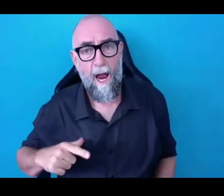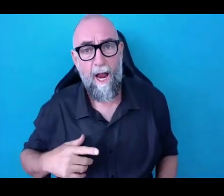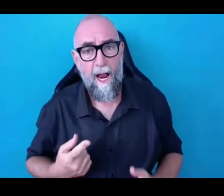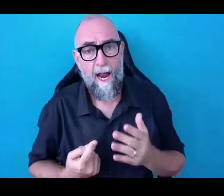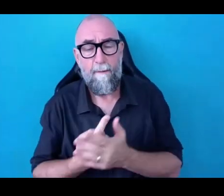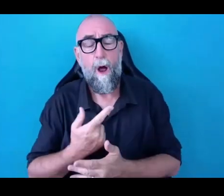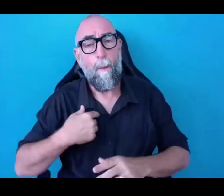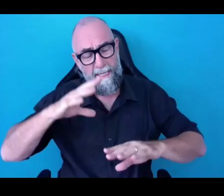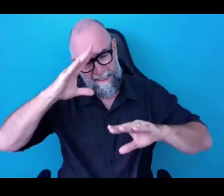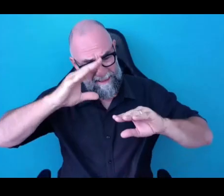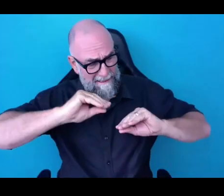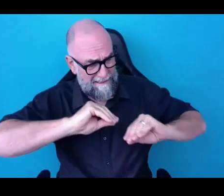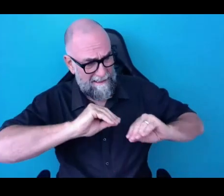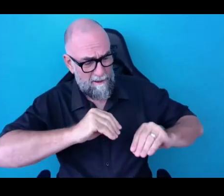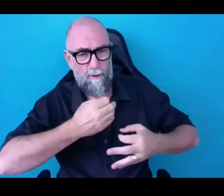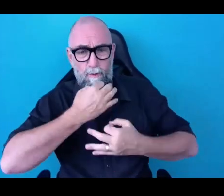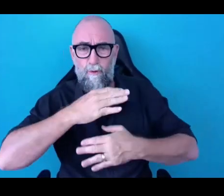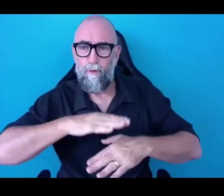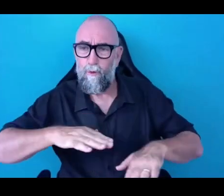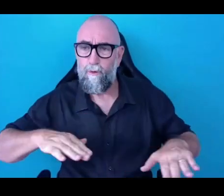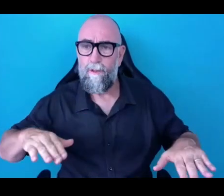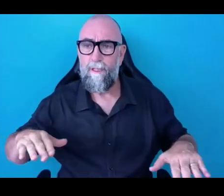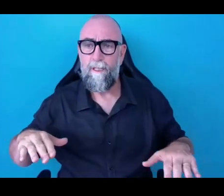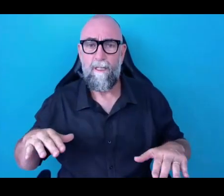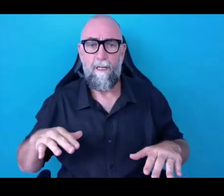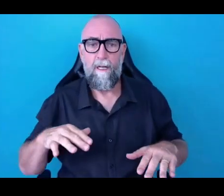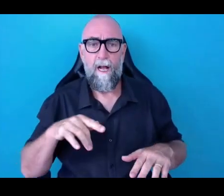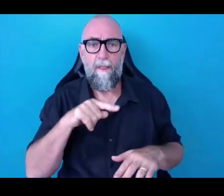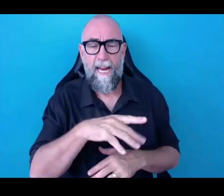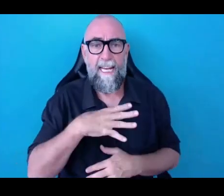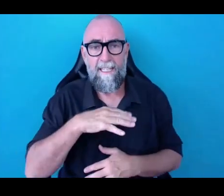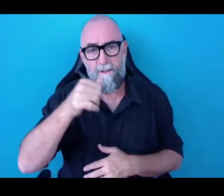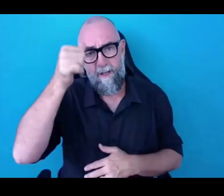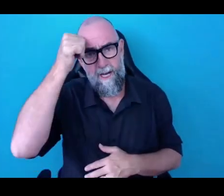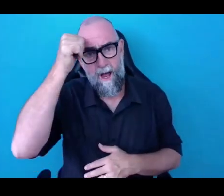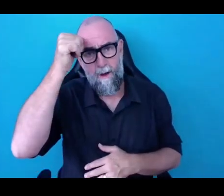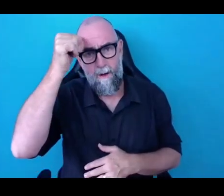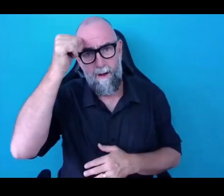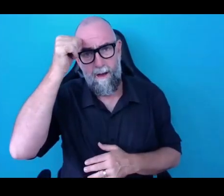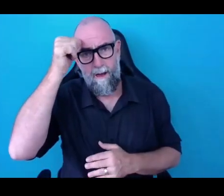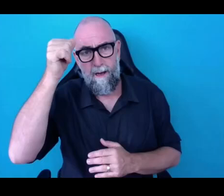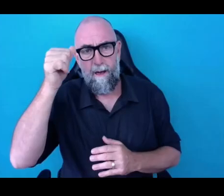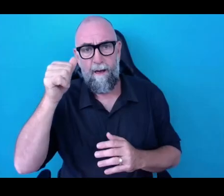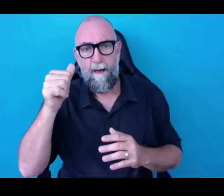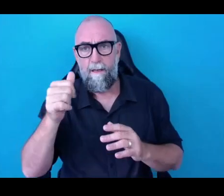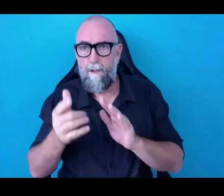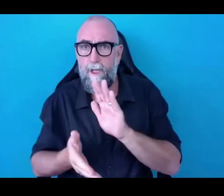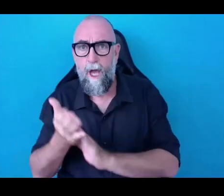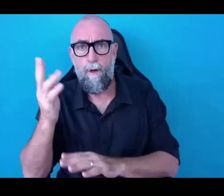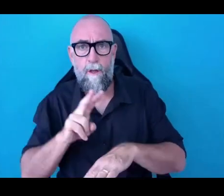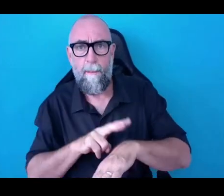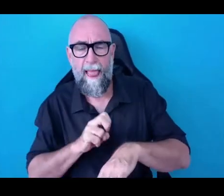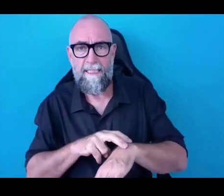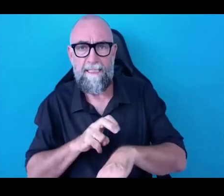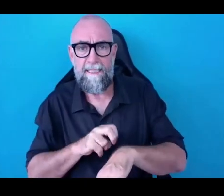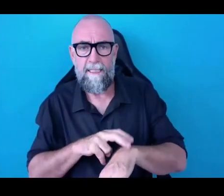in trouble or if there's something wrong, who do you go to? Yeah. The police. You don't tell that to Aboriginal children. You don't say that in